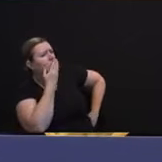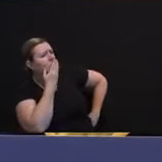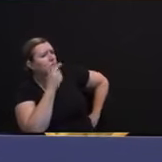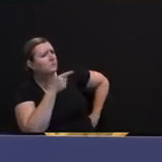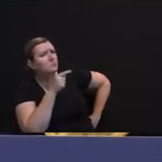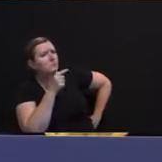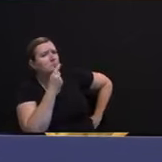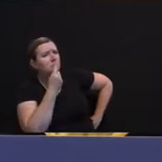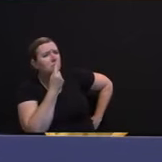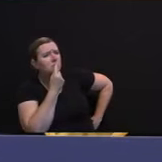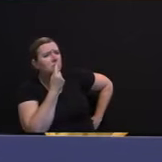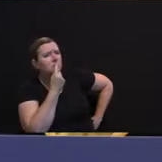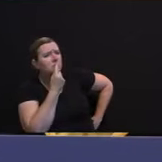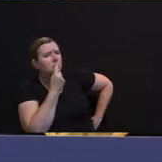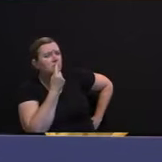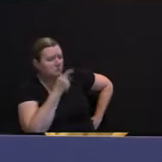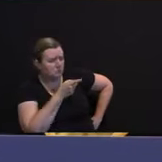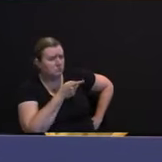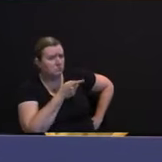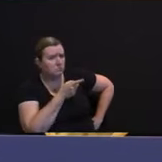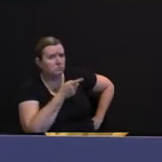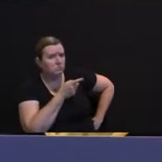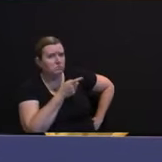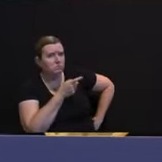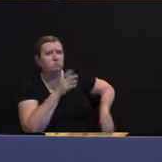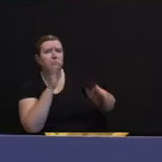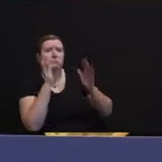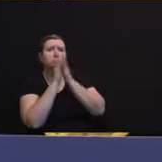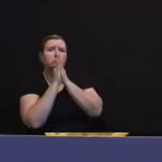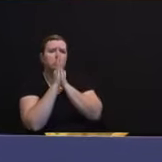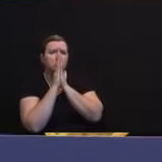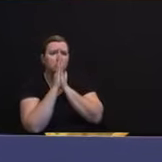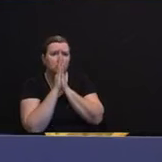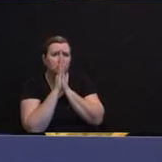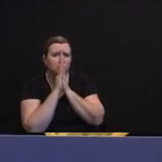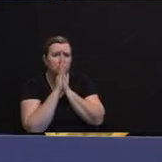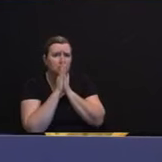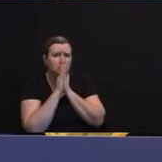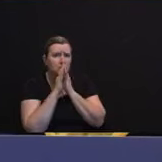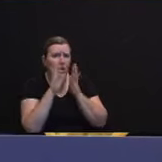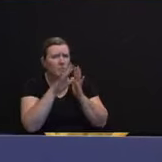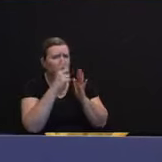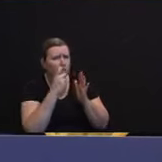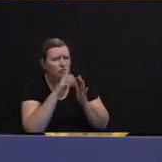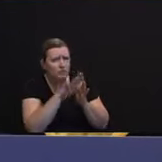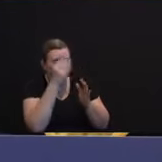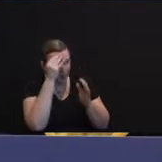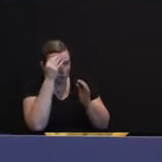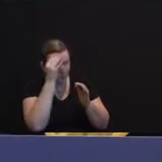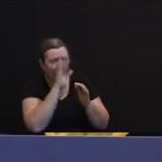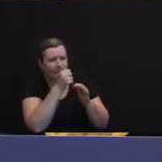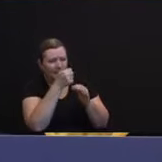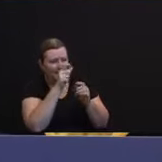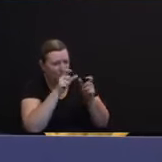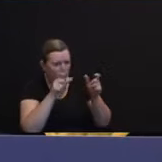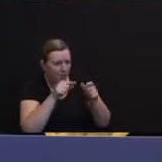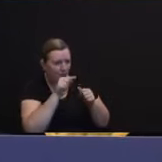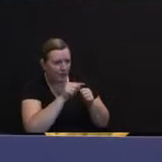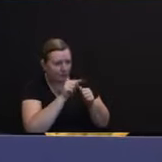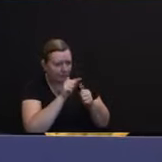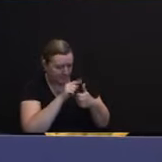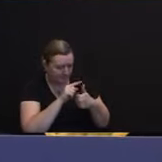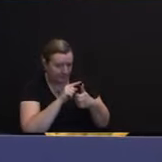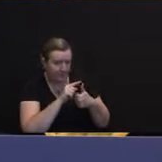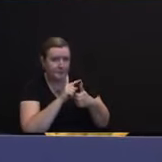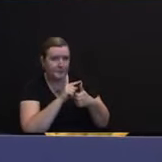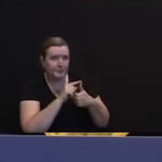On your, Judy, you'll have to come in on a couple of these. On your 10-person question about 10-person limit, understood. All